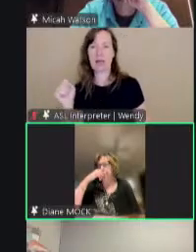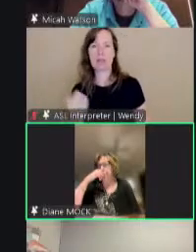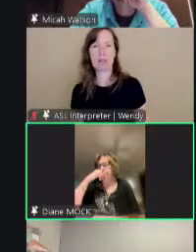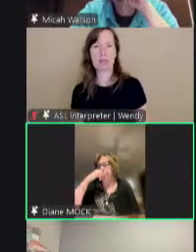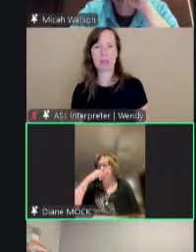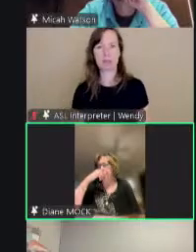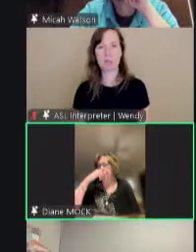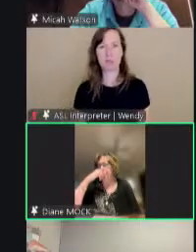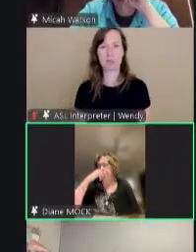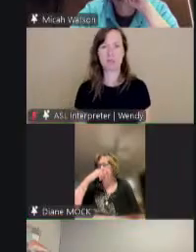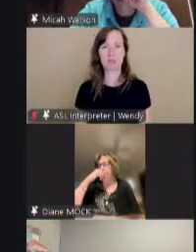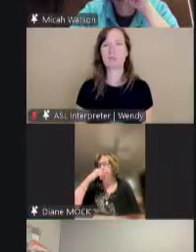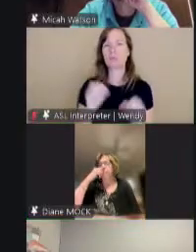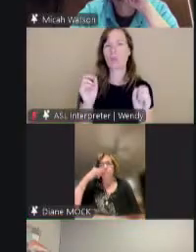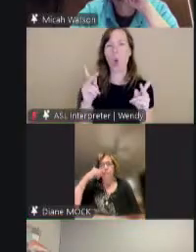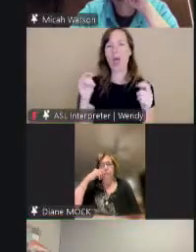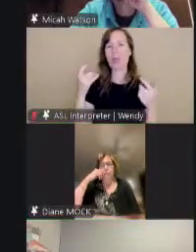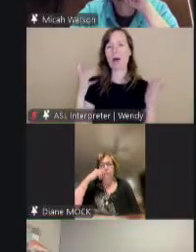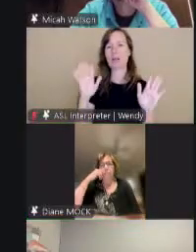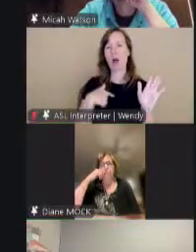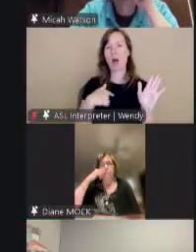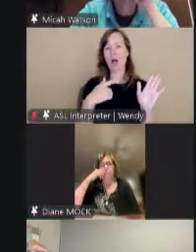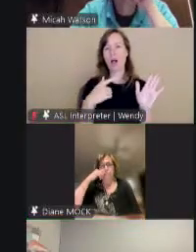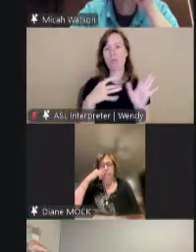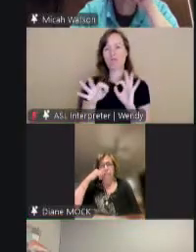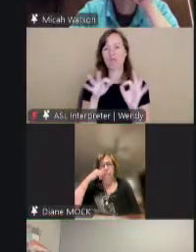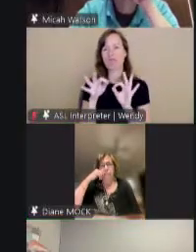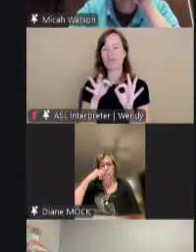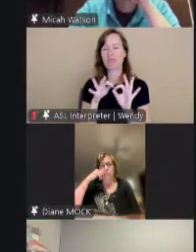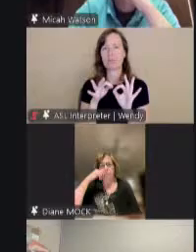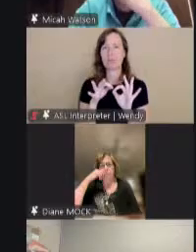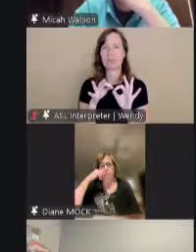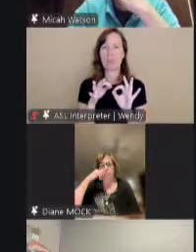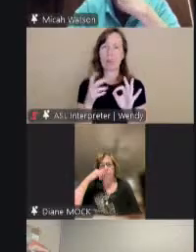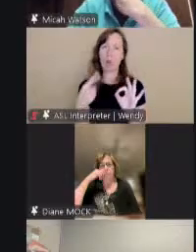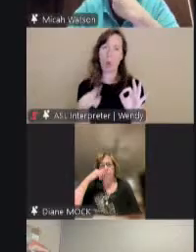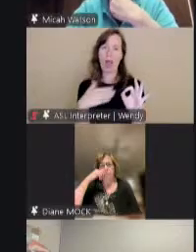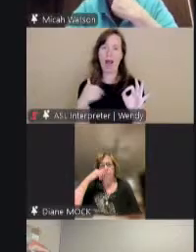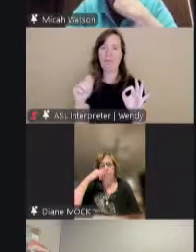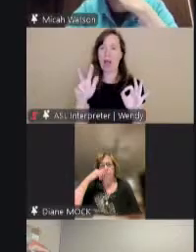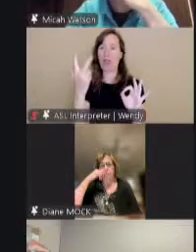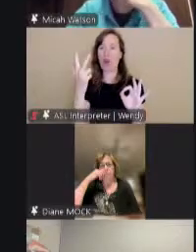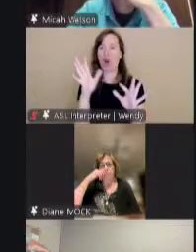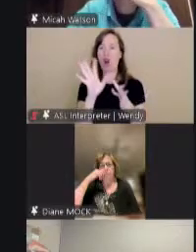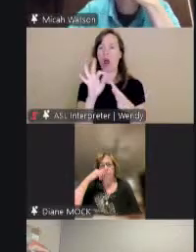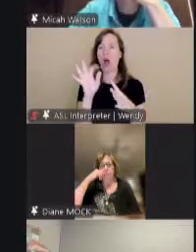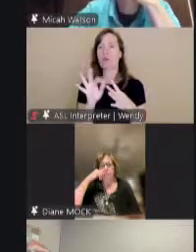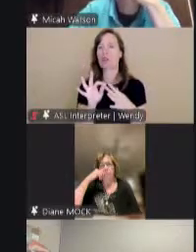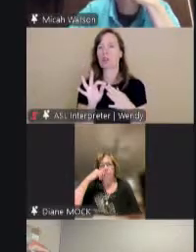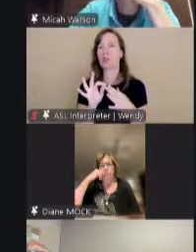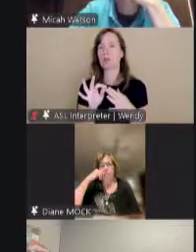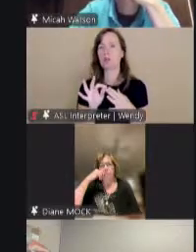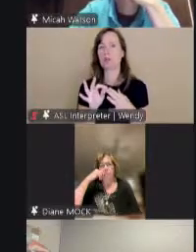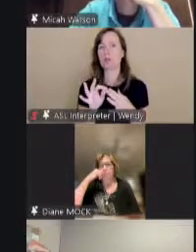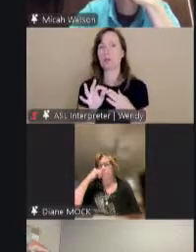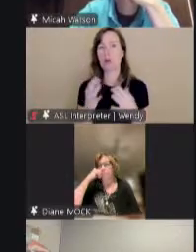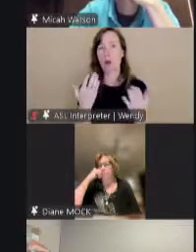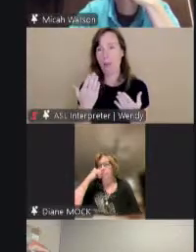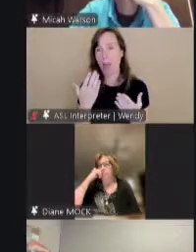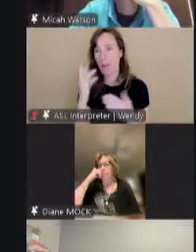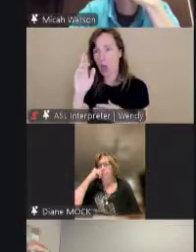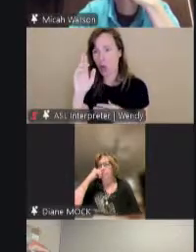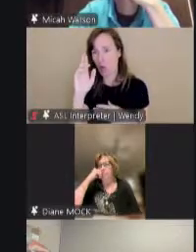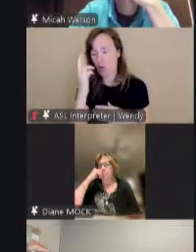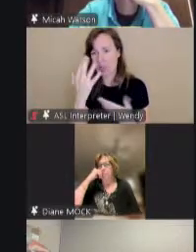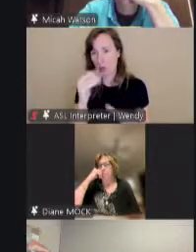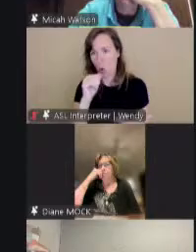Okay. That's all I'm saying. I'm just trying to say that we have a third option. I don't know if there's some weird legal reason we're not allowed to do that, but